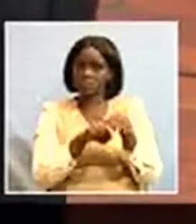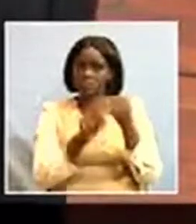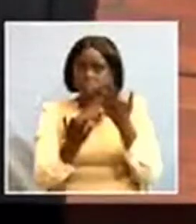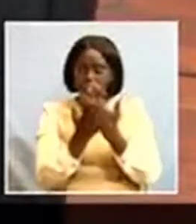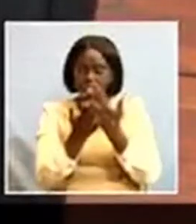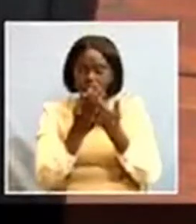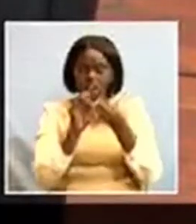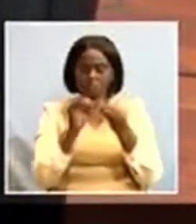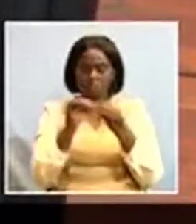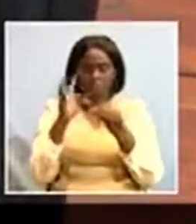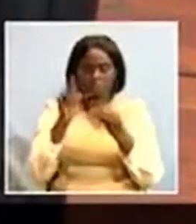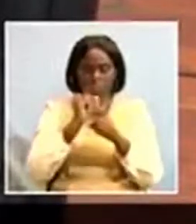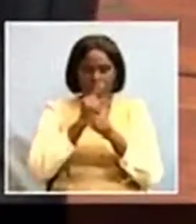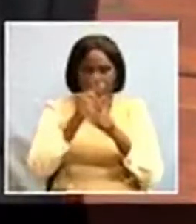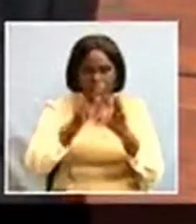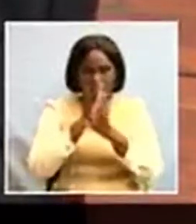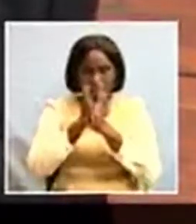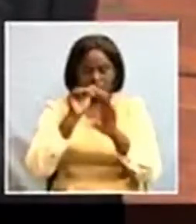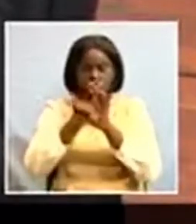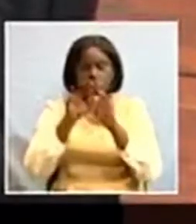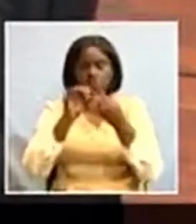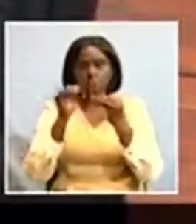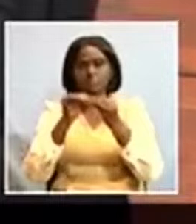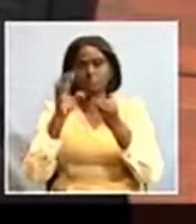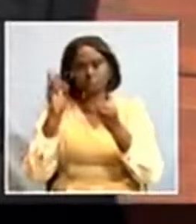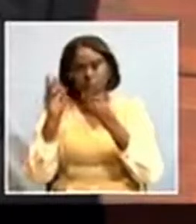Appendix 6, let's just go to Appendix 6.